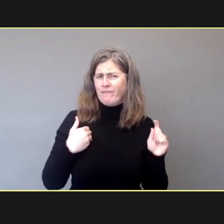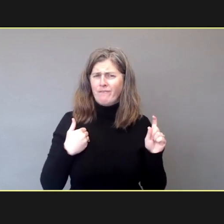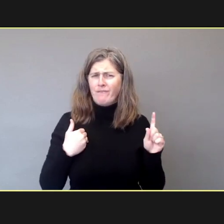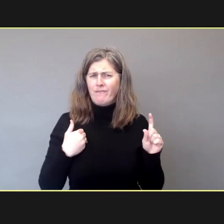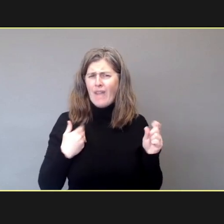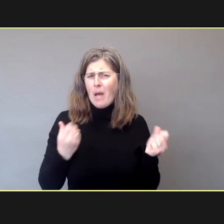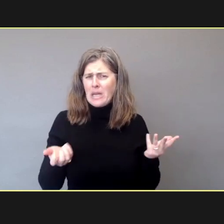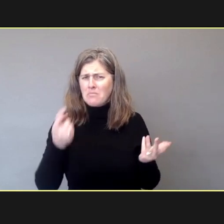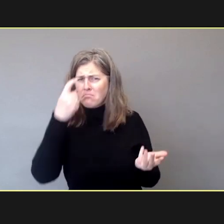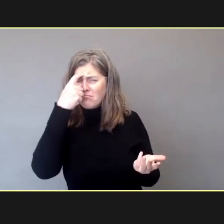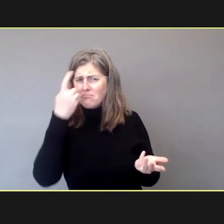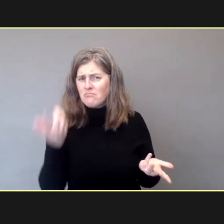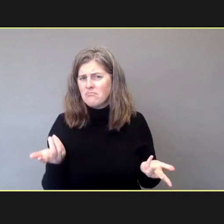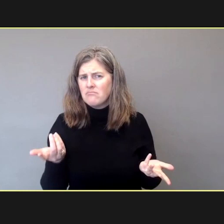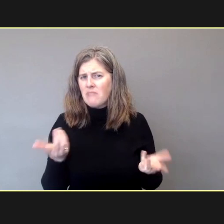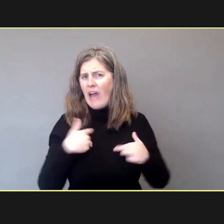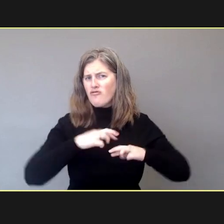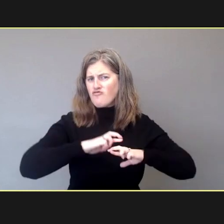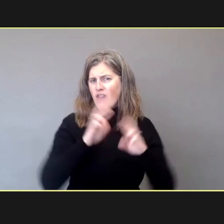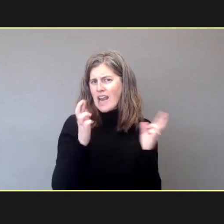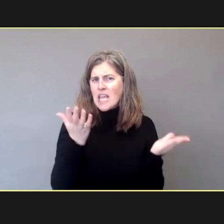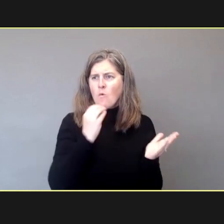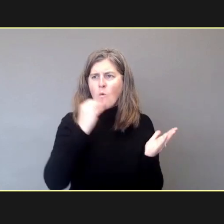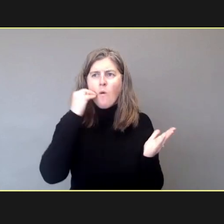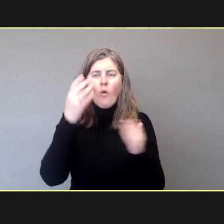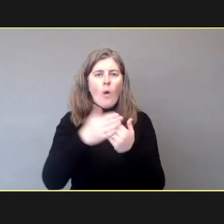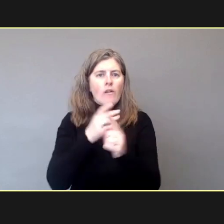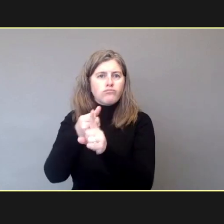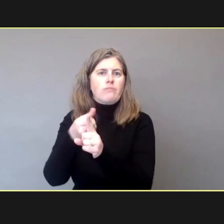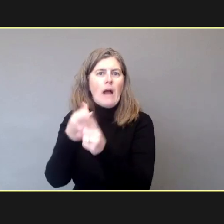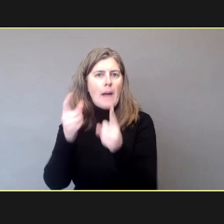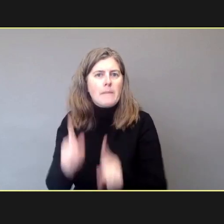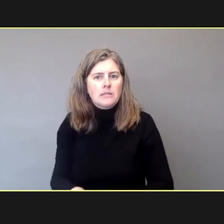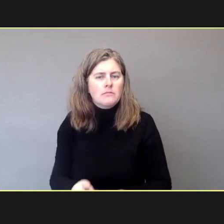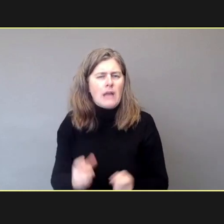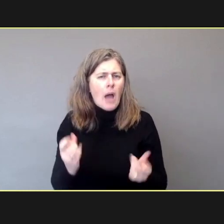should have just on hand for whatever situation may arise?